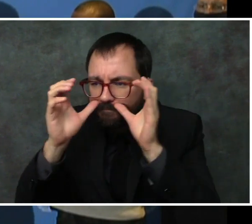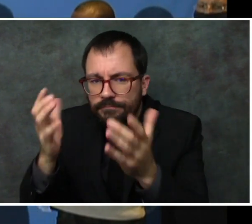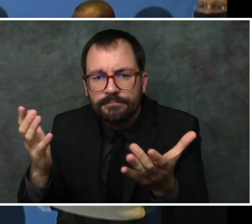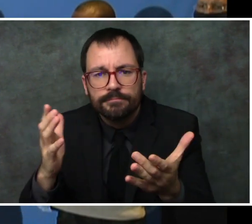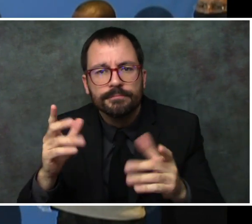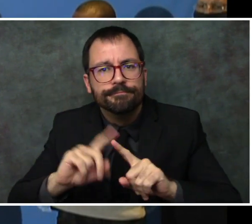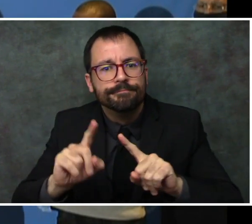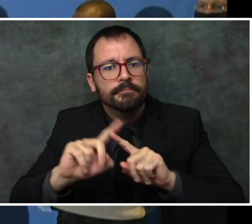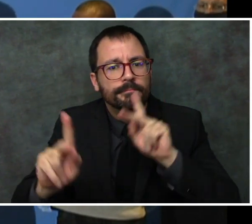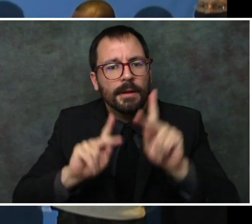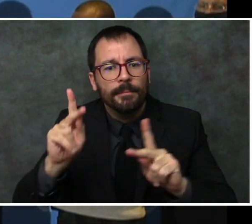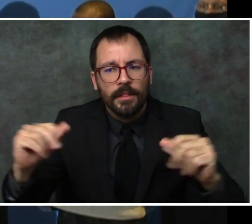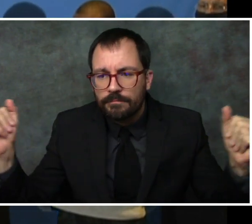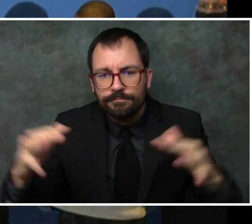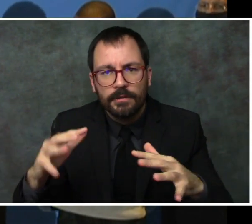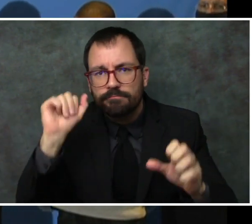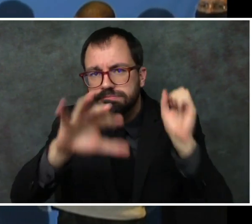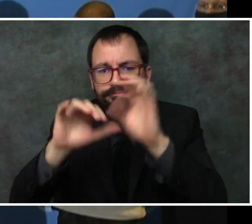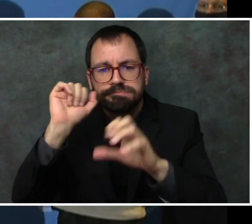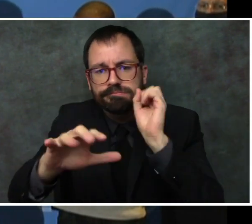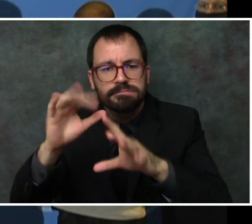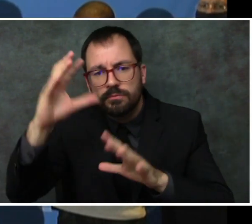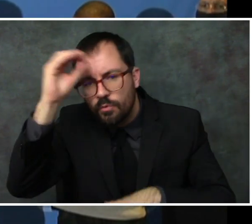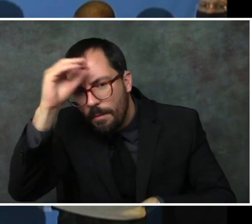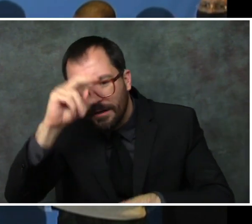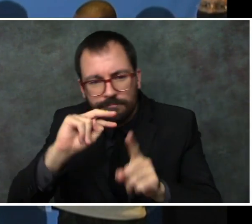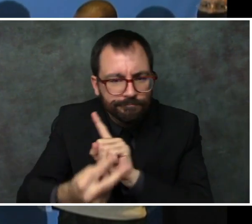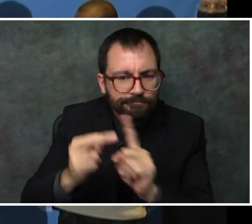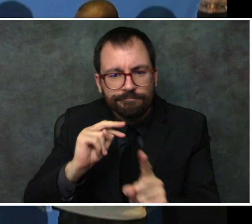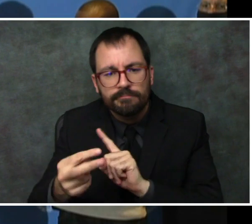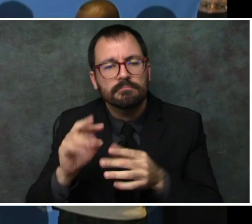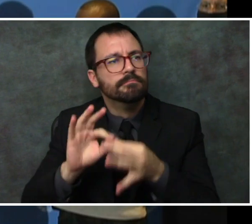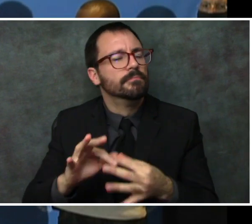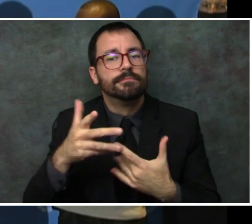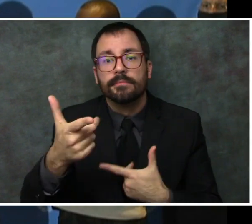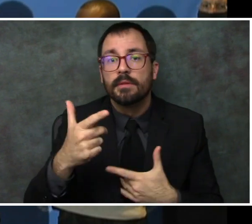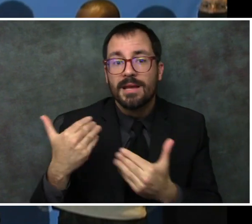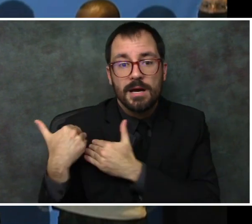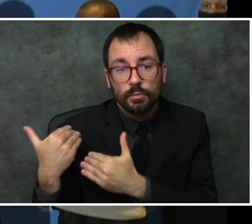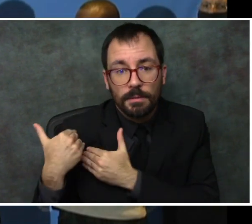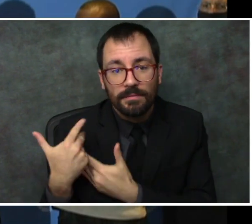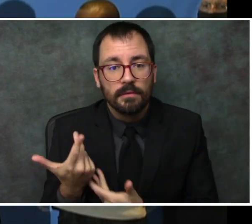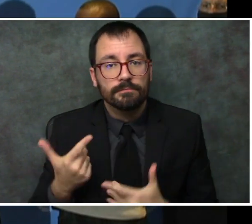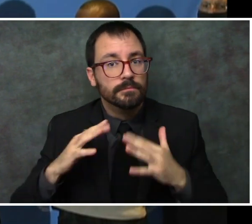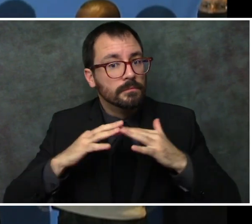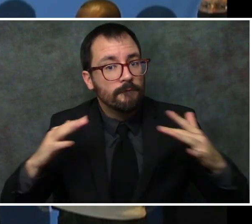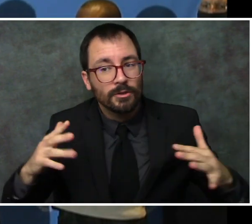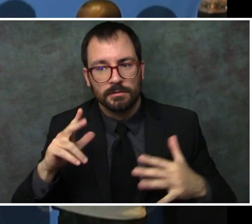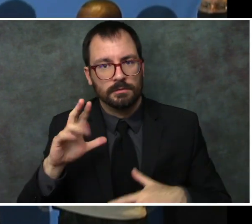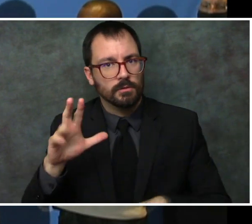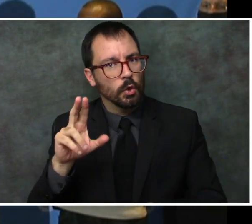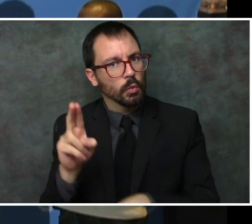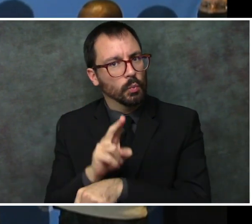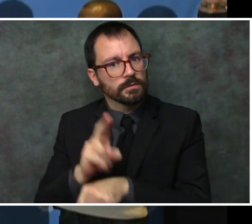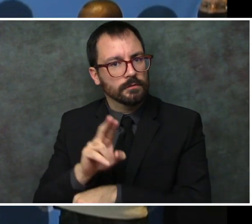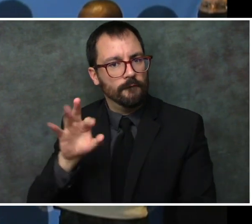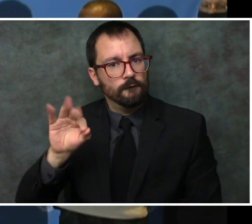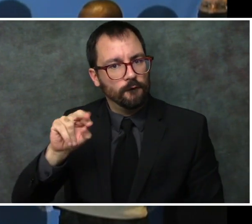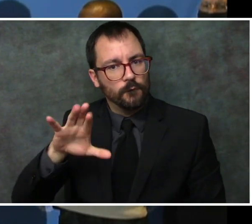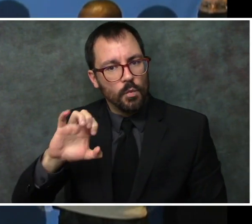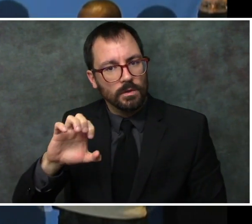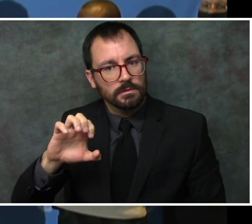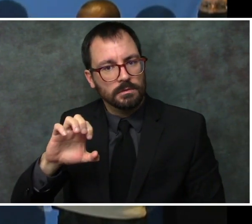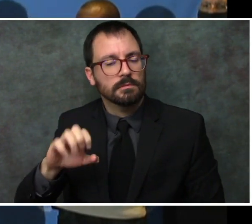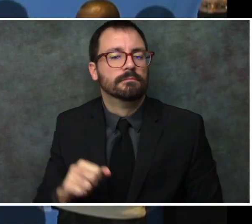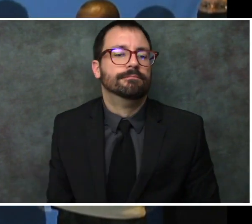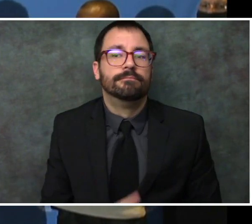and transparency. They took on board written testimony in many different languages. Hundreds